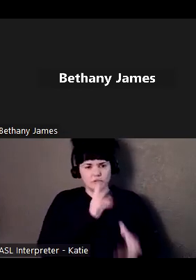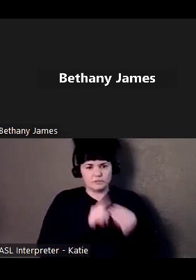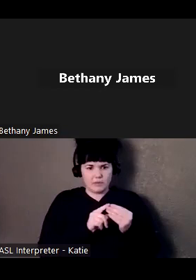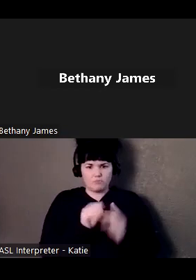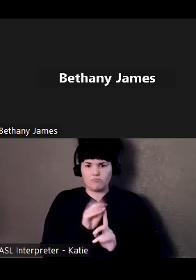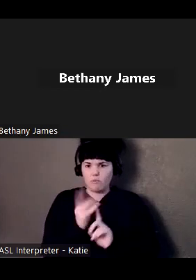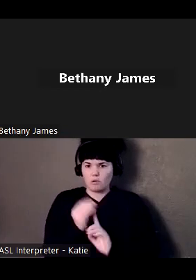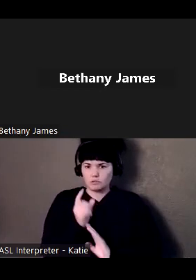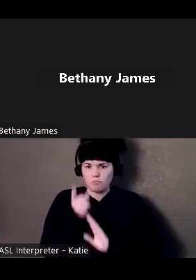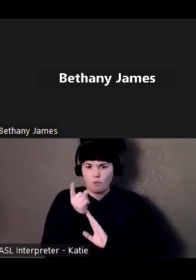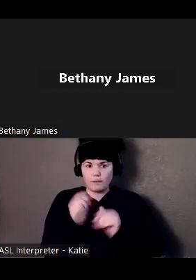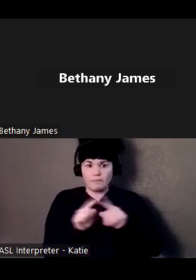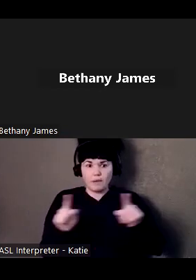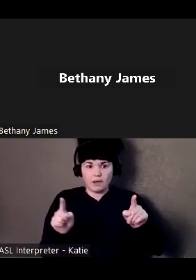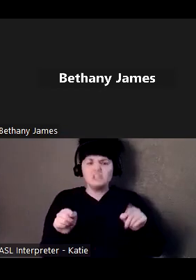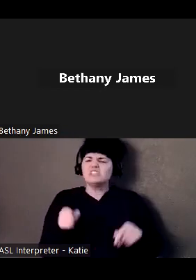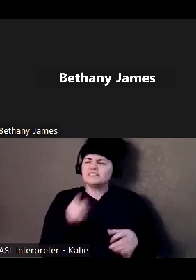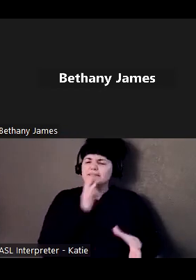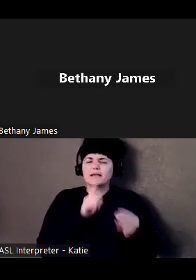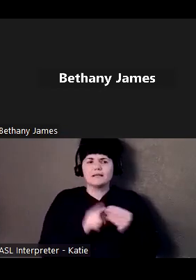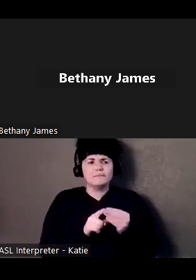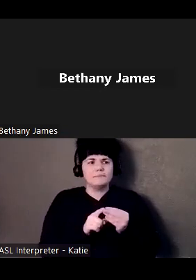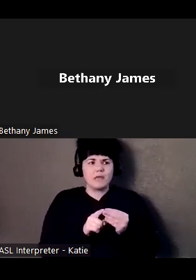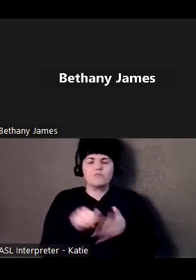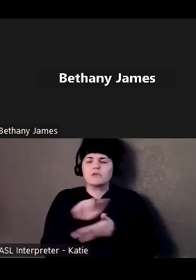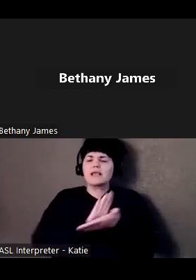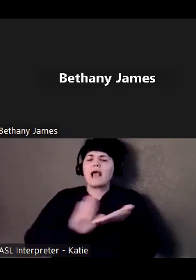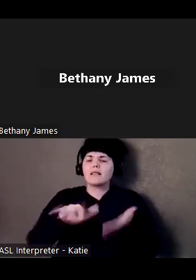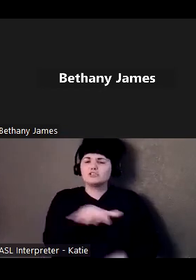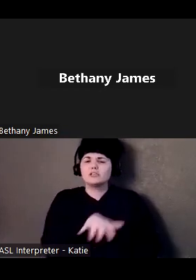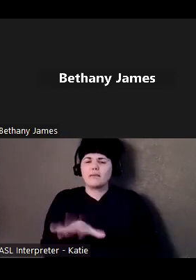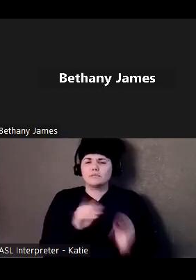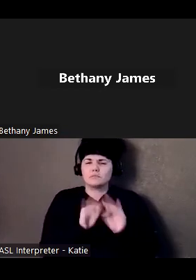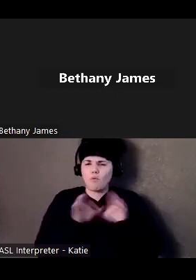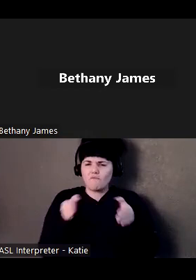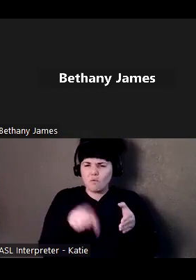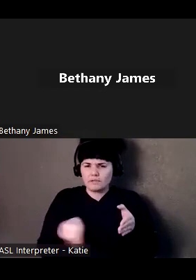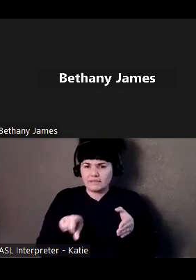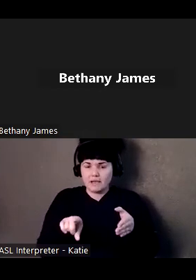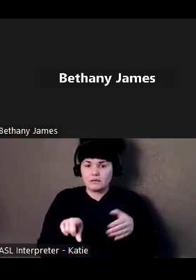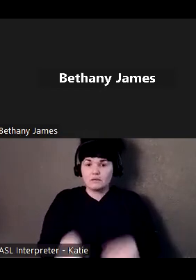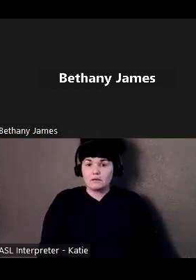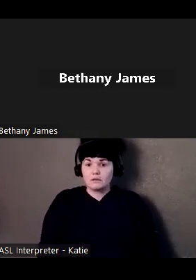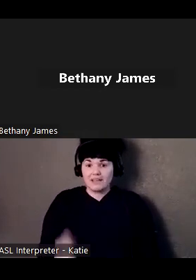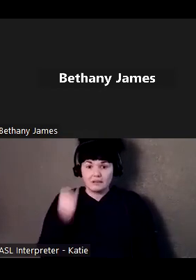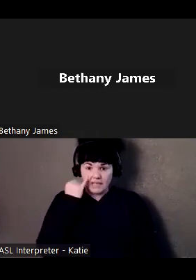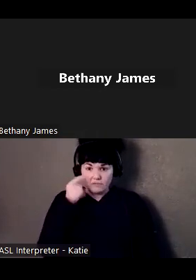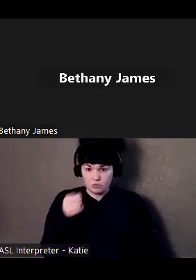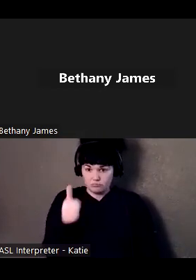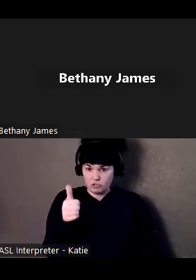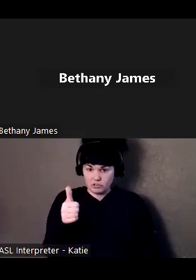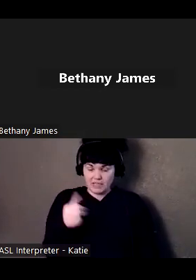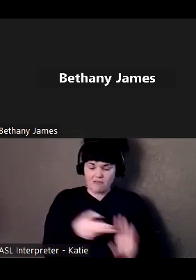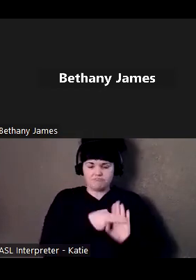more on those college campuses where, being a victim can raise your social standing.